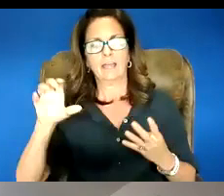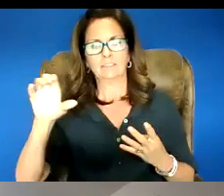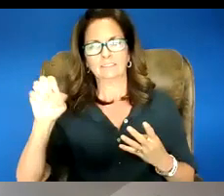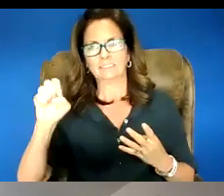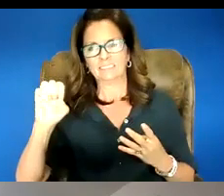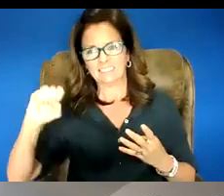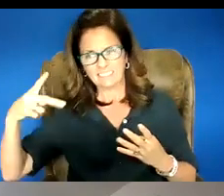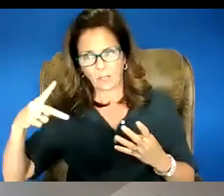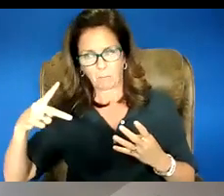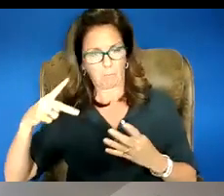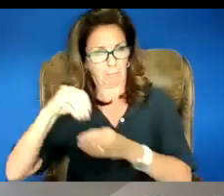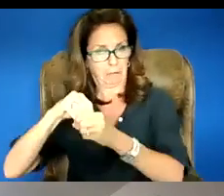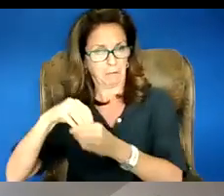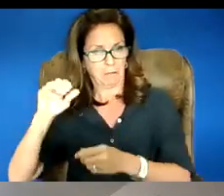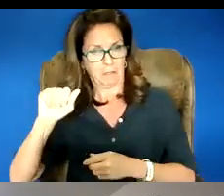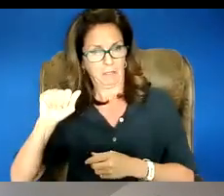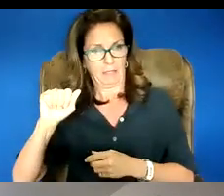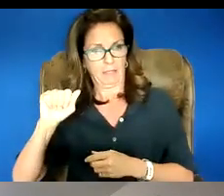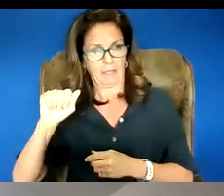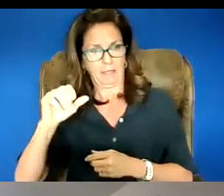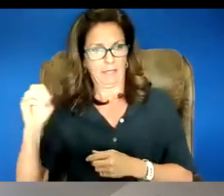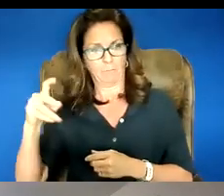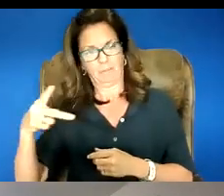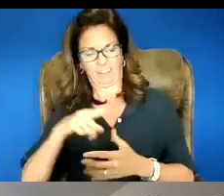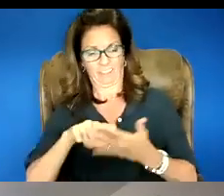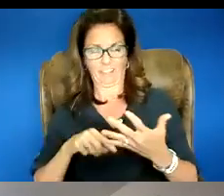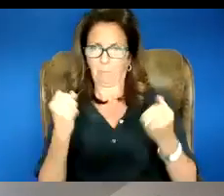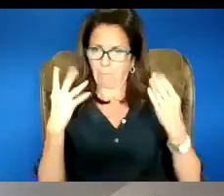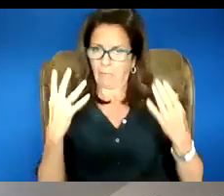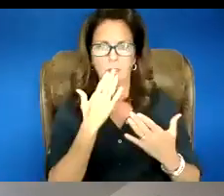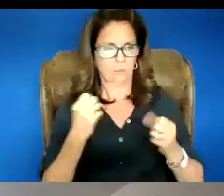EAP. So really looking at a broad approach to health.